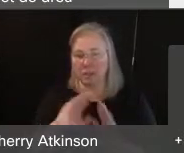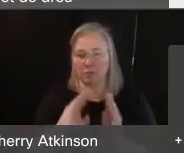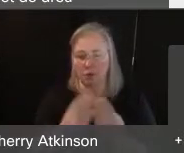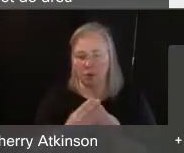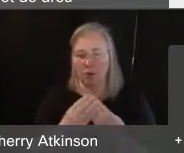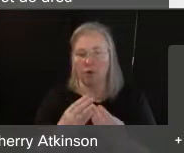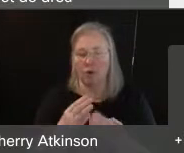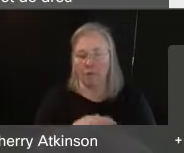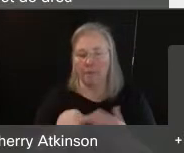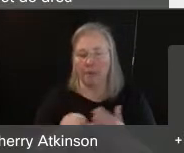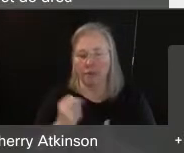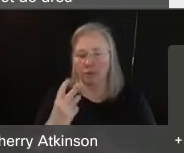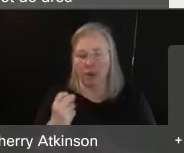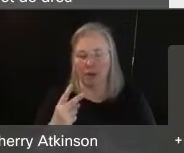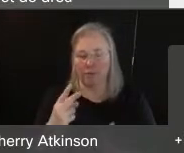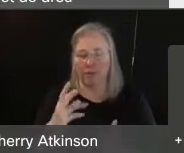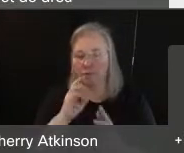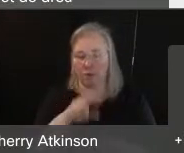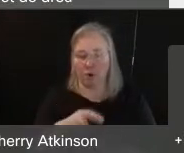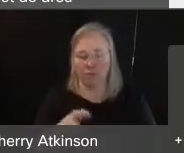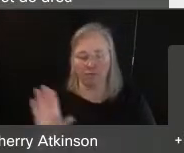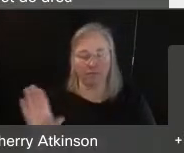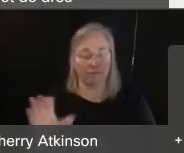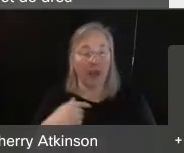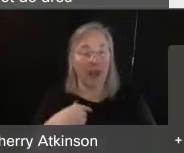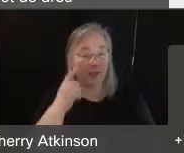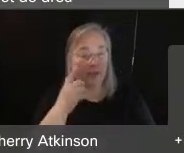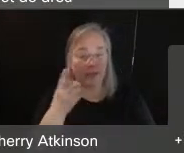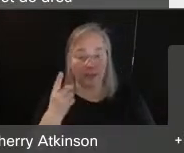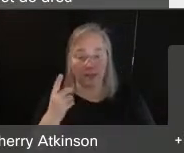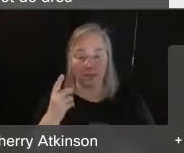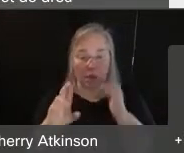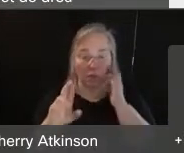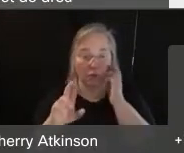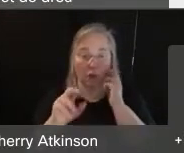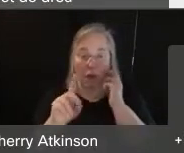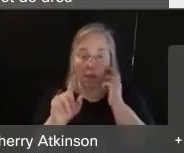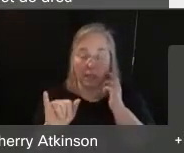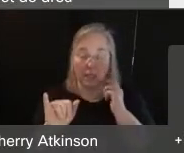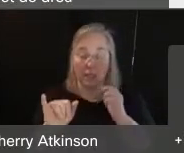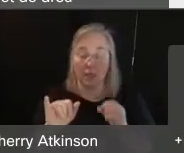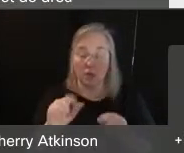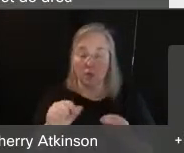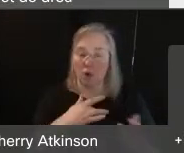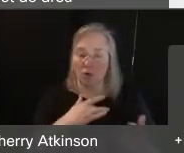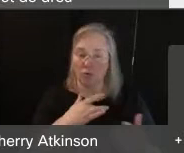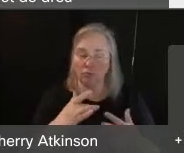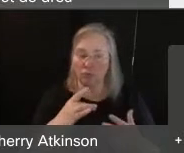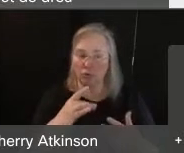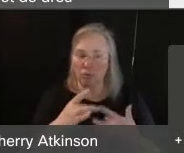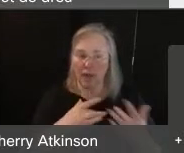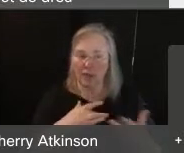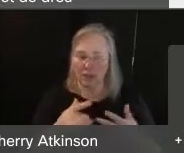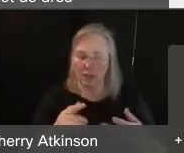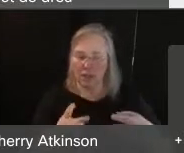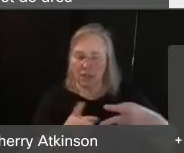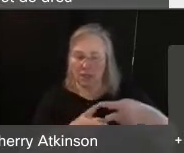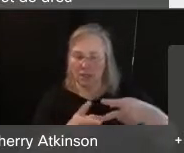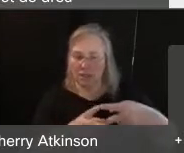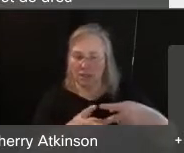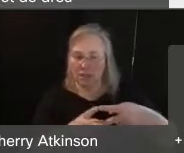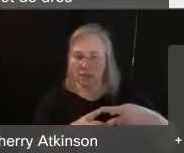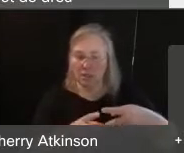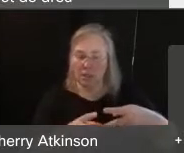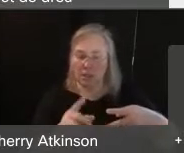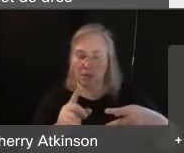I think, Dr. Rana, your question is that those two are different. What's on the top is per pupil county spending.